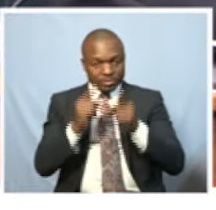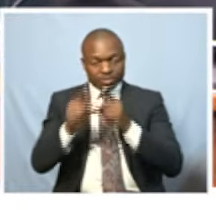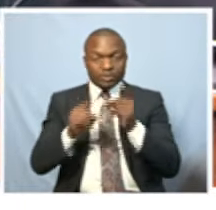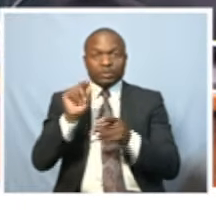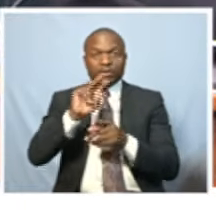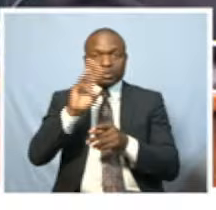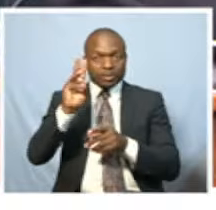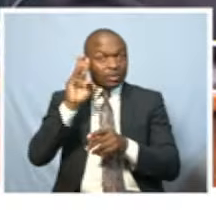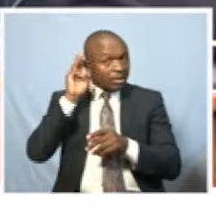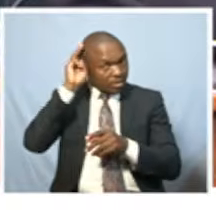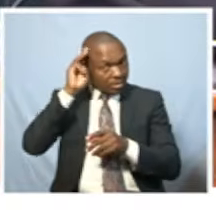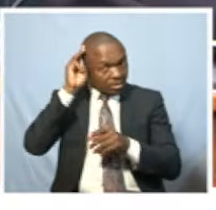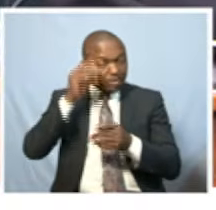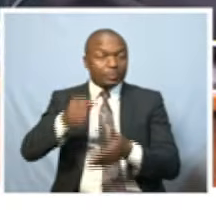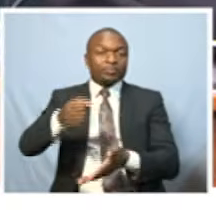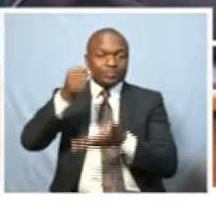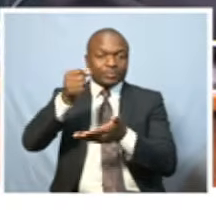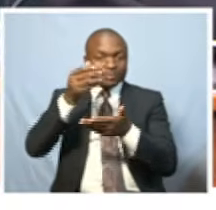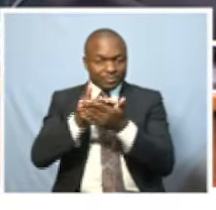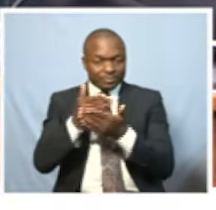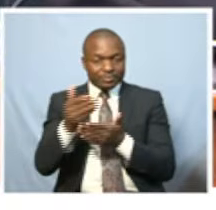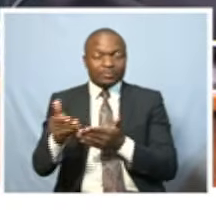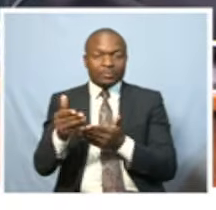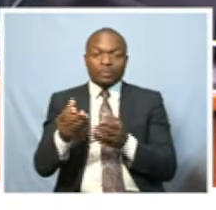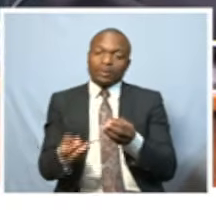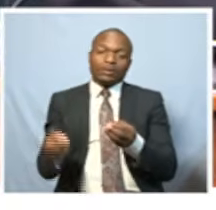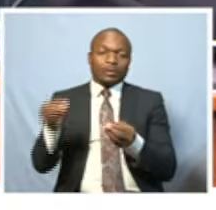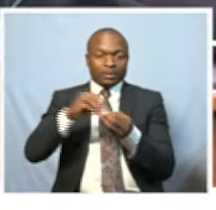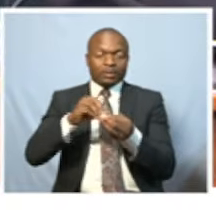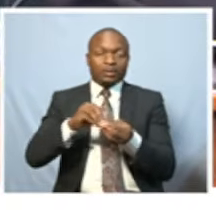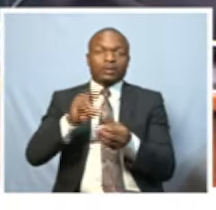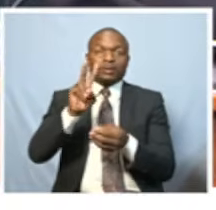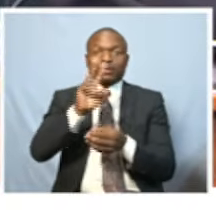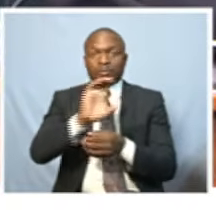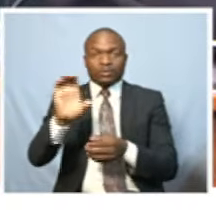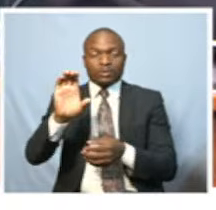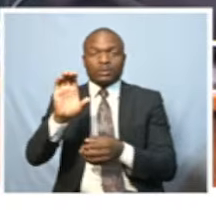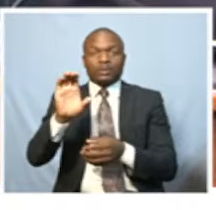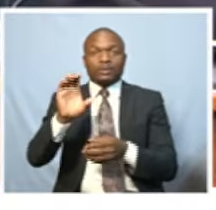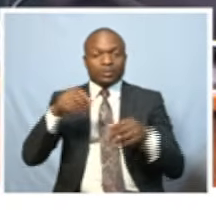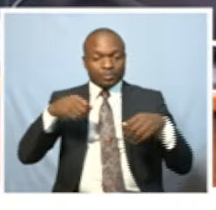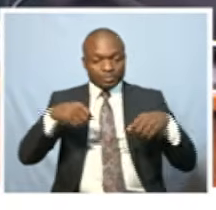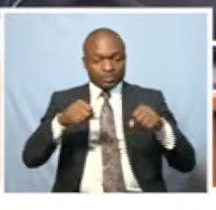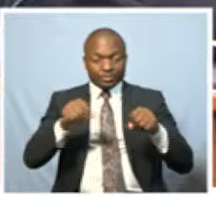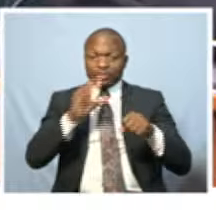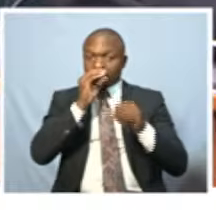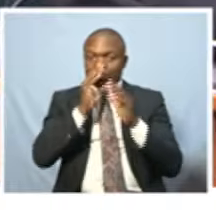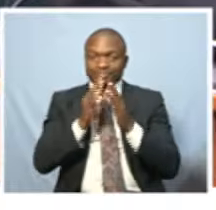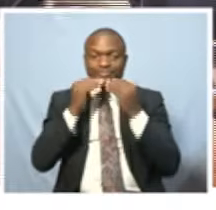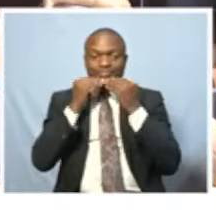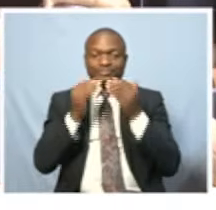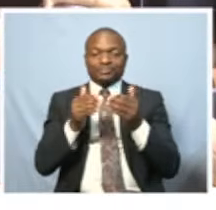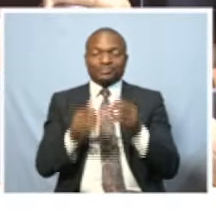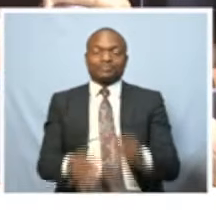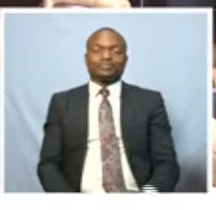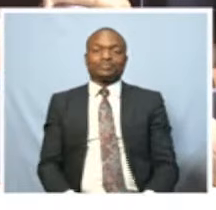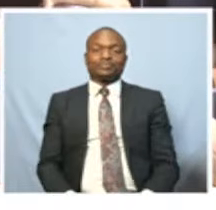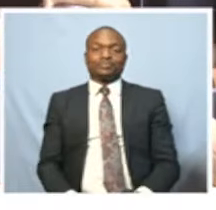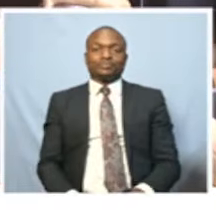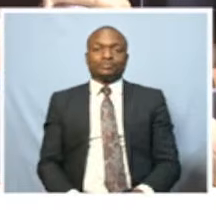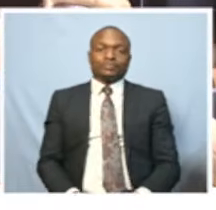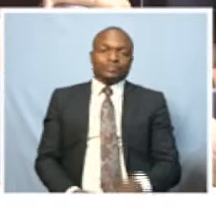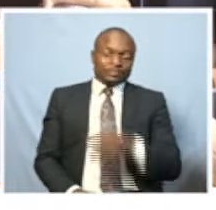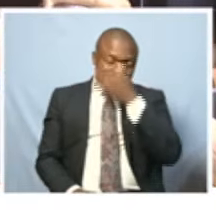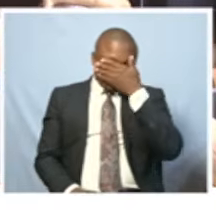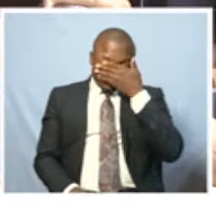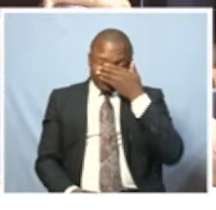2026, the ministry has budgeted to procure another 200 motorbikes. Mr. Speaker, I thank you.